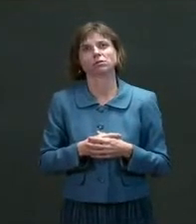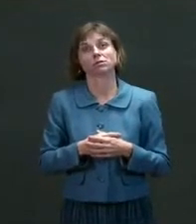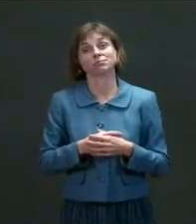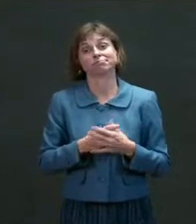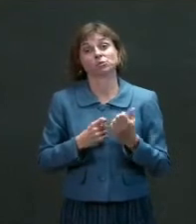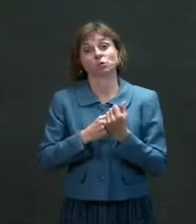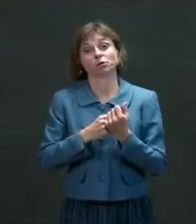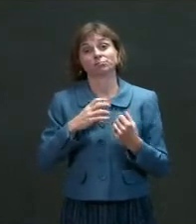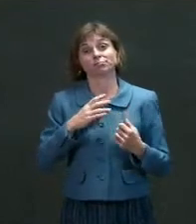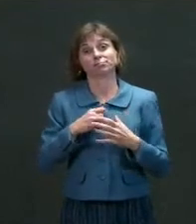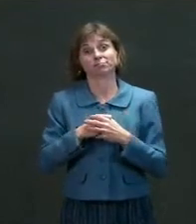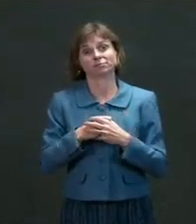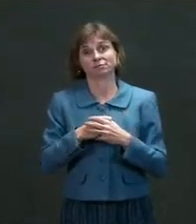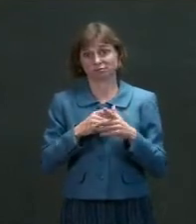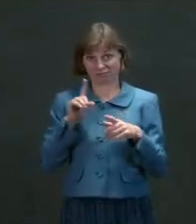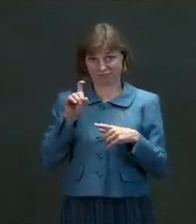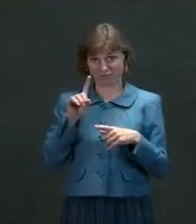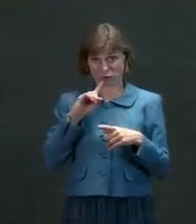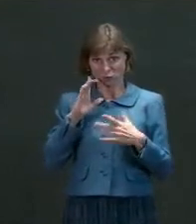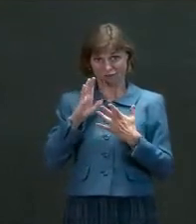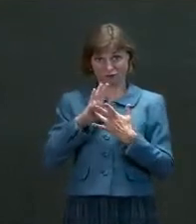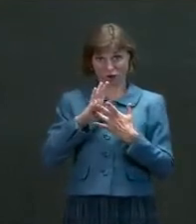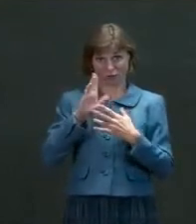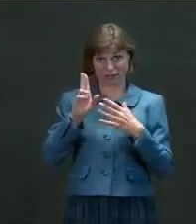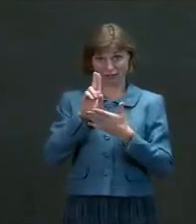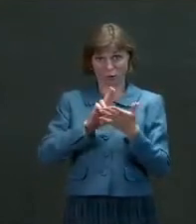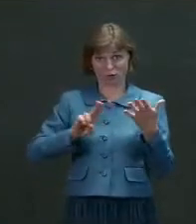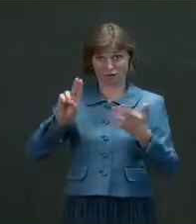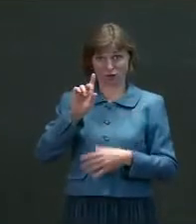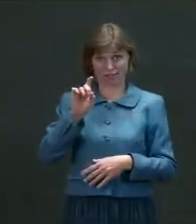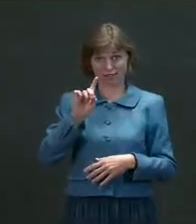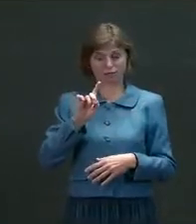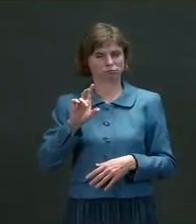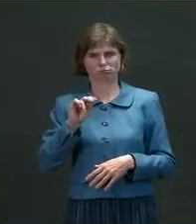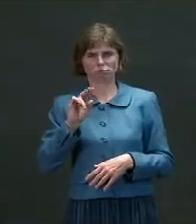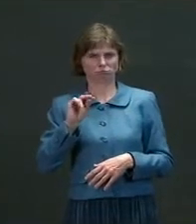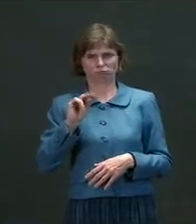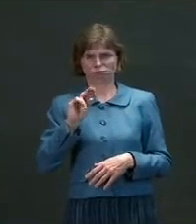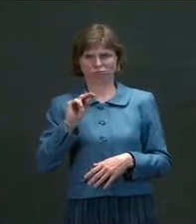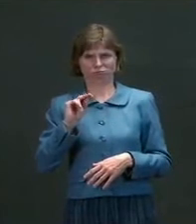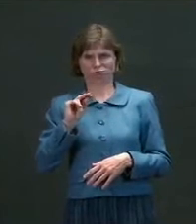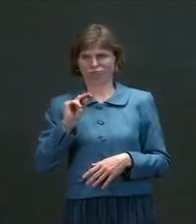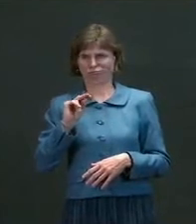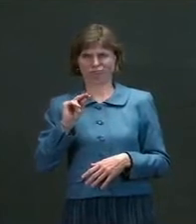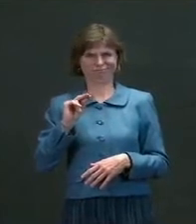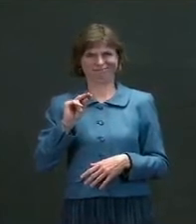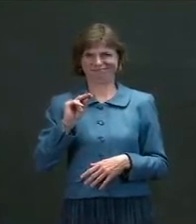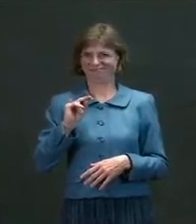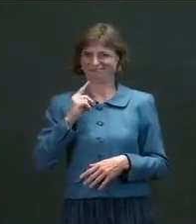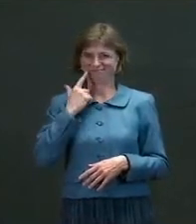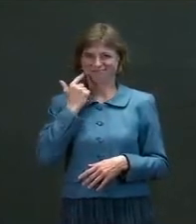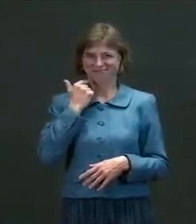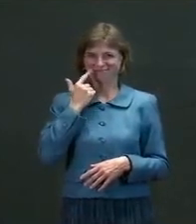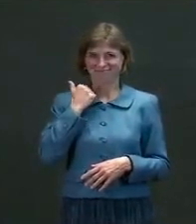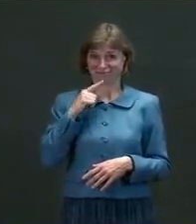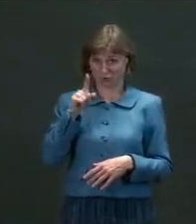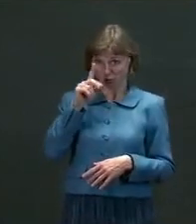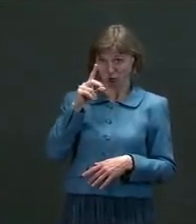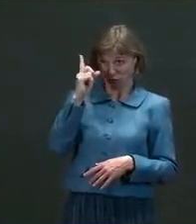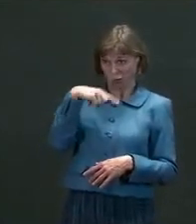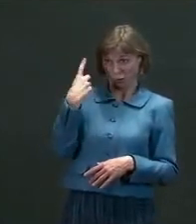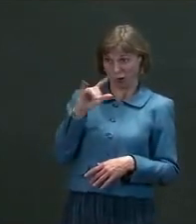support. Yeah. Are you a freshman at the university? No. I'm kidding. You look like